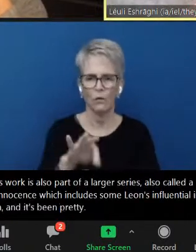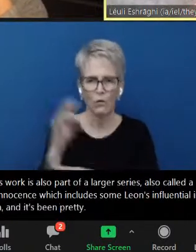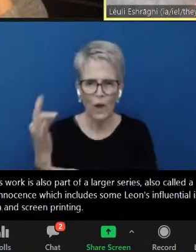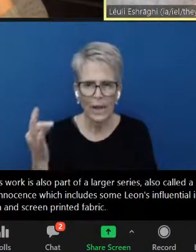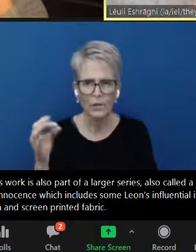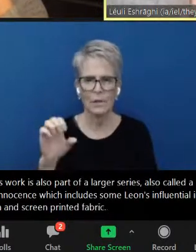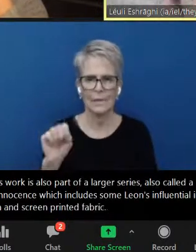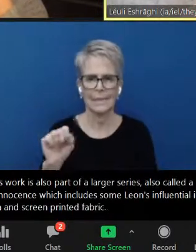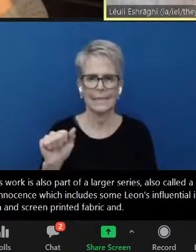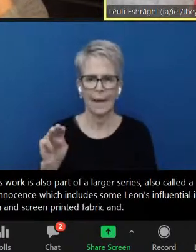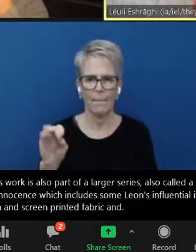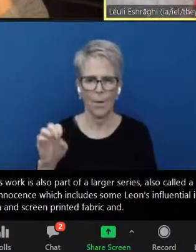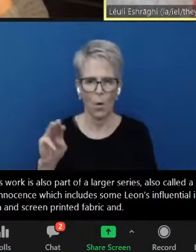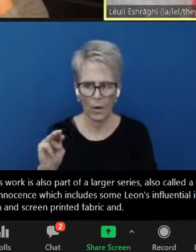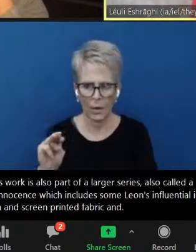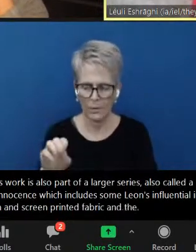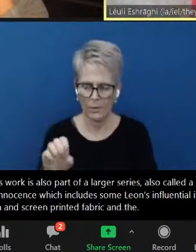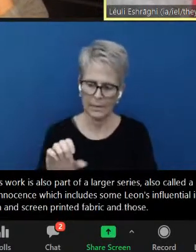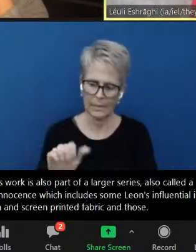screen-printed fabric, and